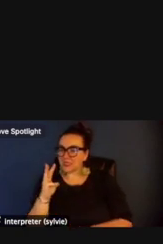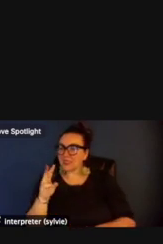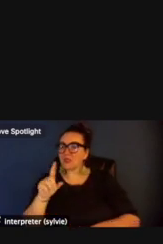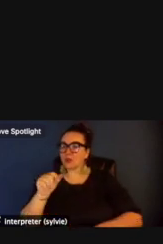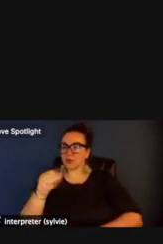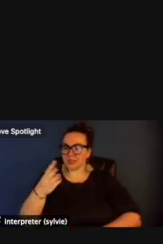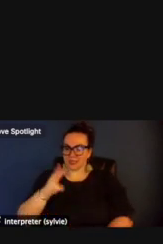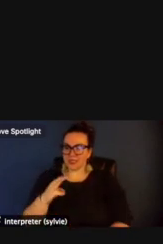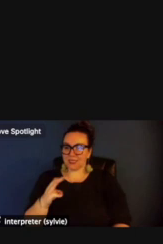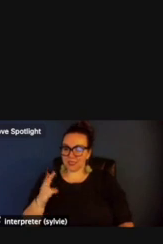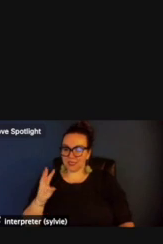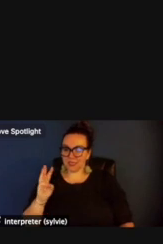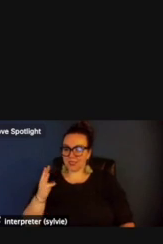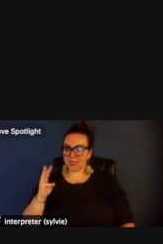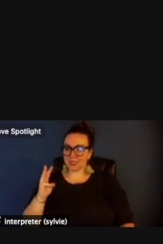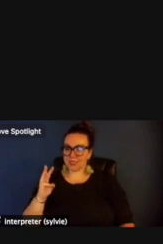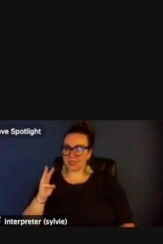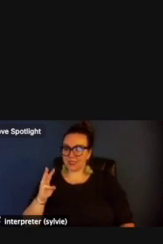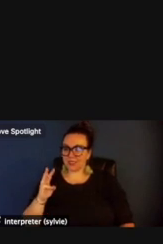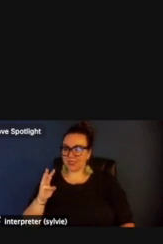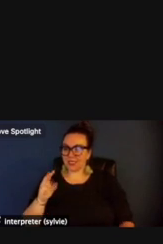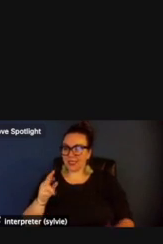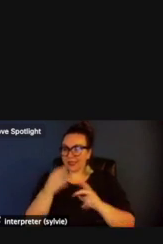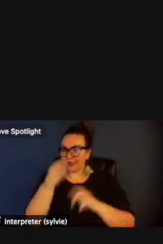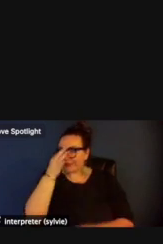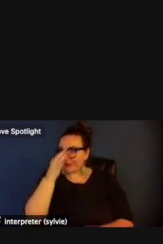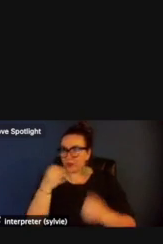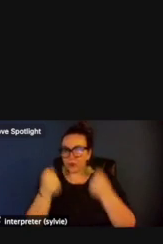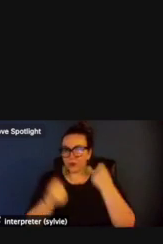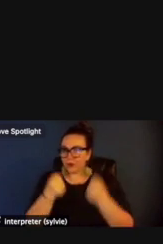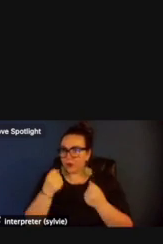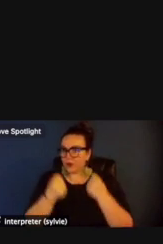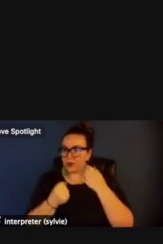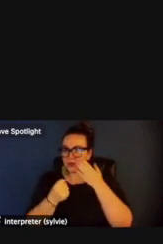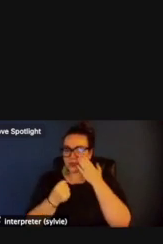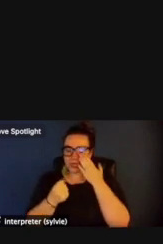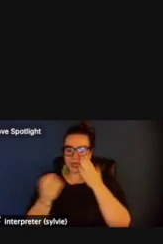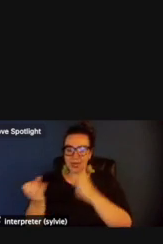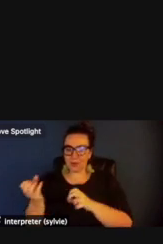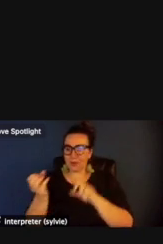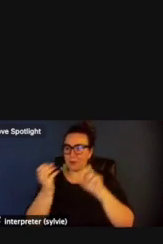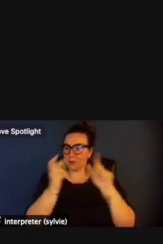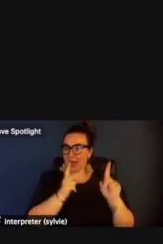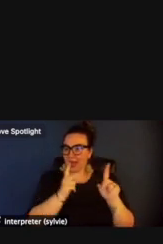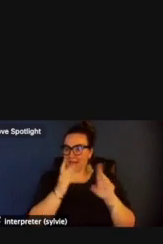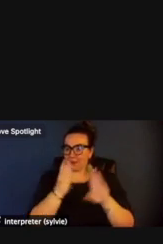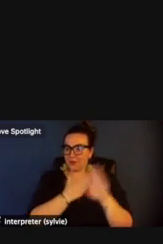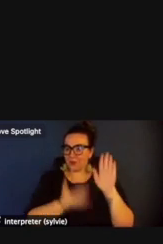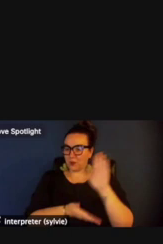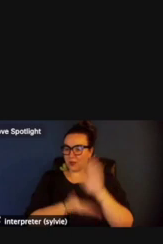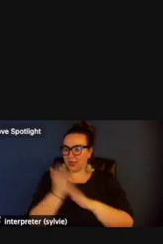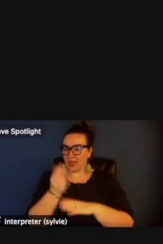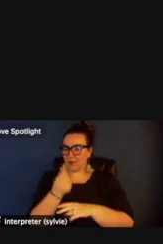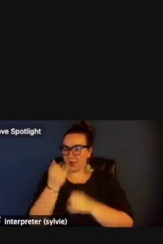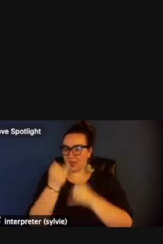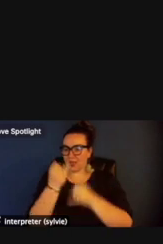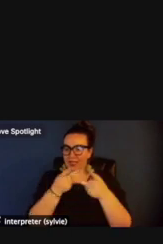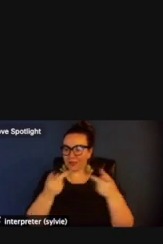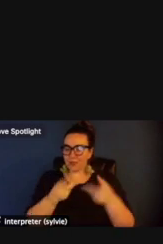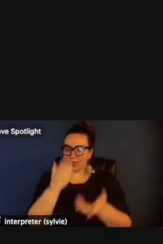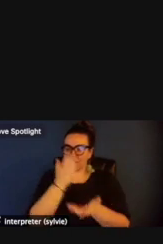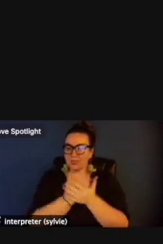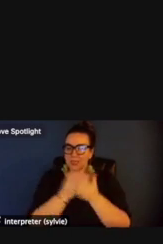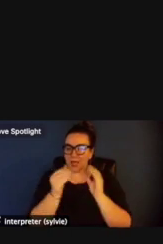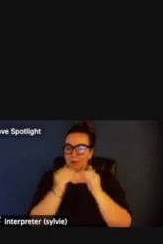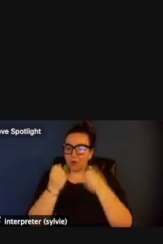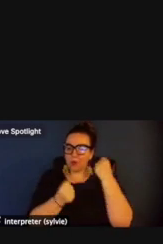2016? 2016, and there was very few cars. And then when we went back right before we left, it's one of the few last places we went to, there were definitely more cars